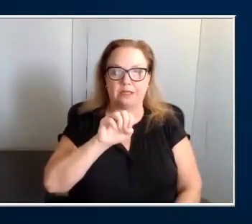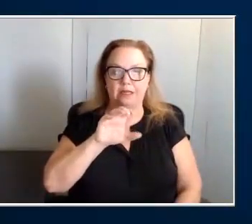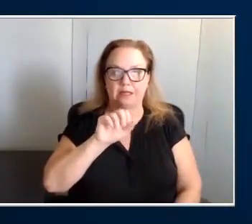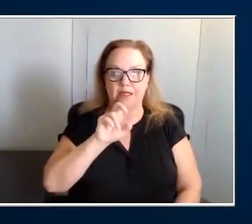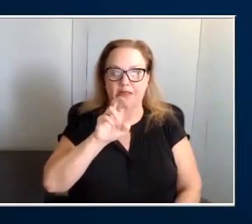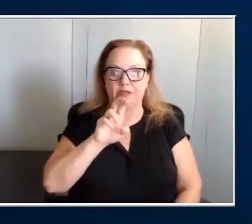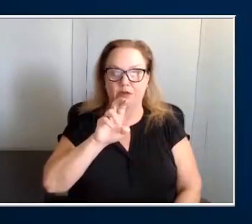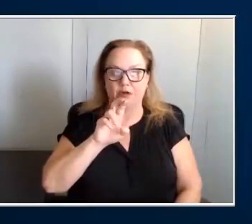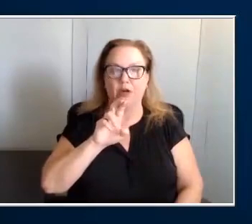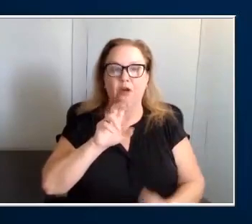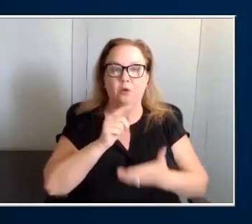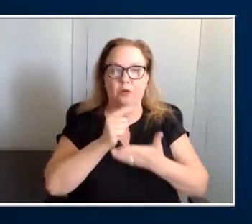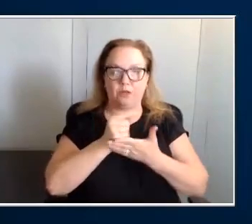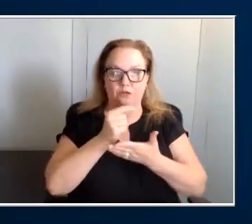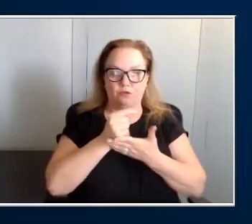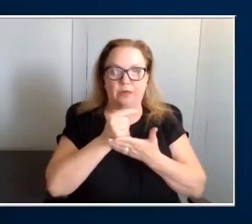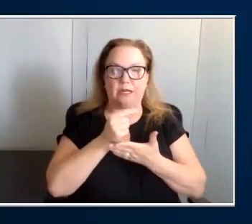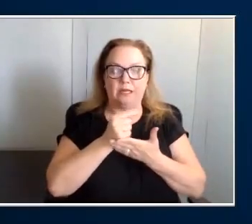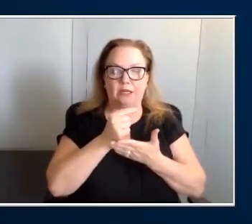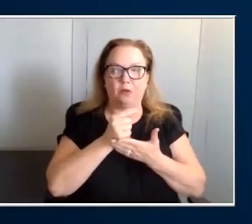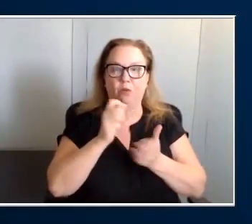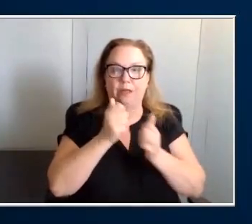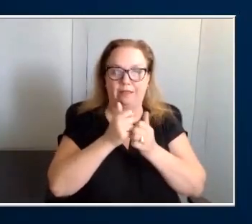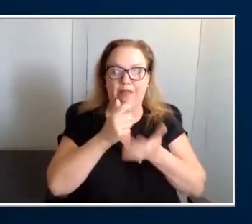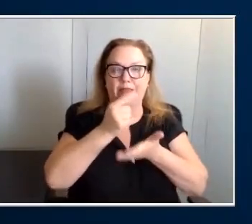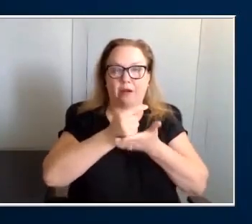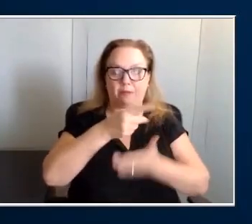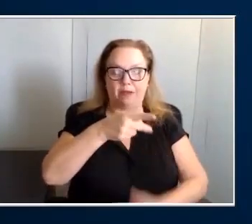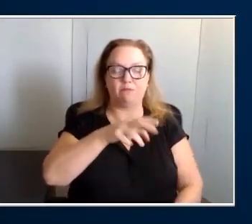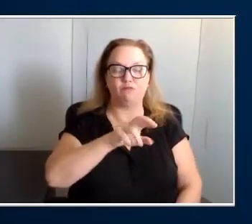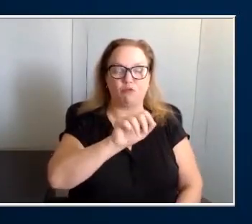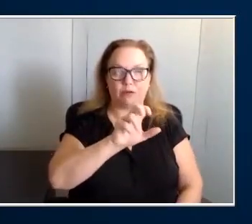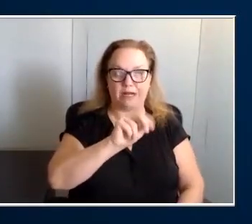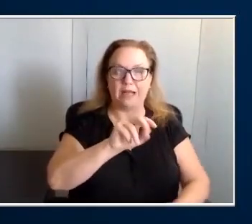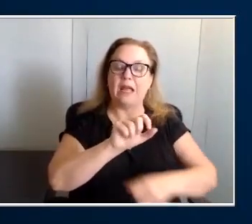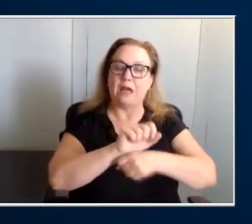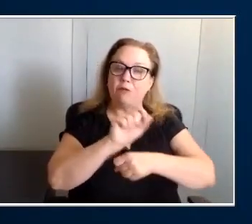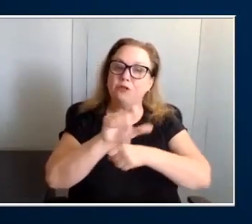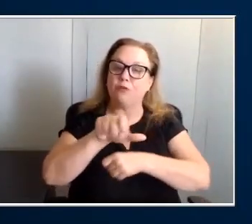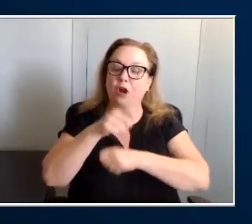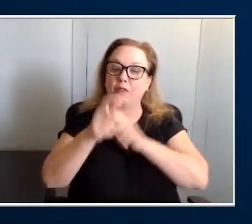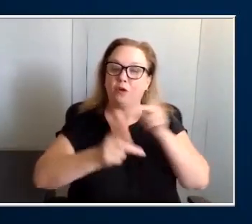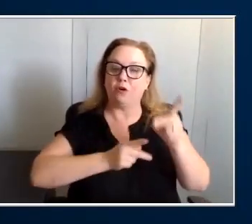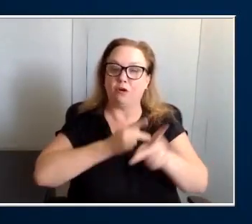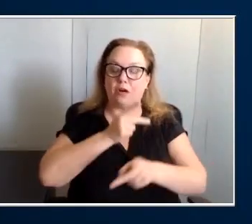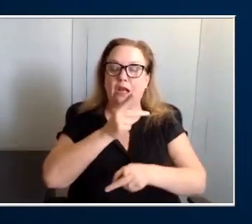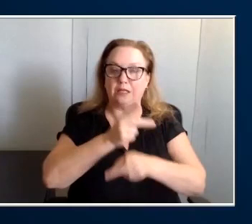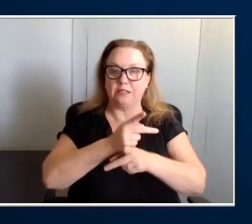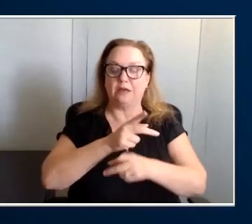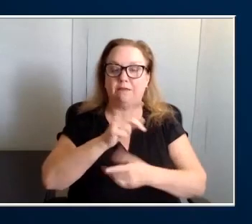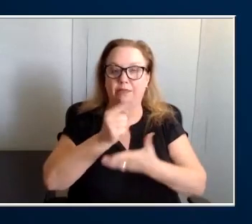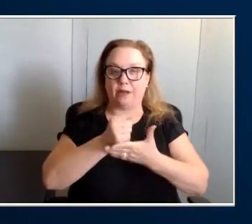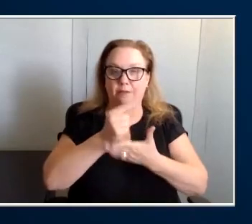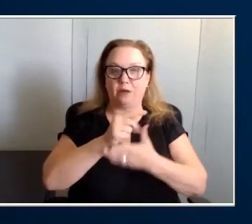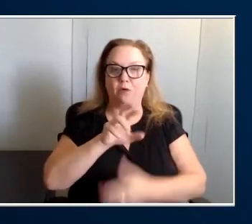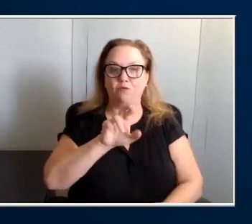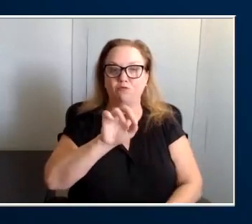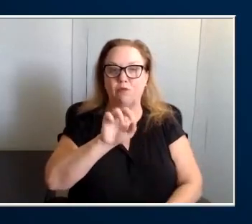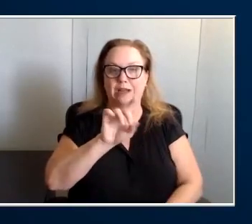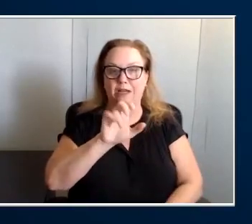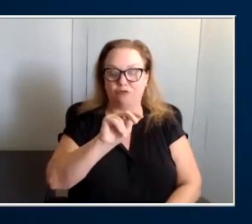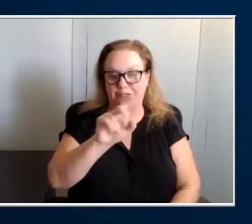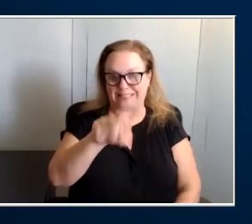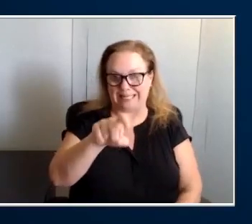patients with proton therapy. Proton therapy also works for every other form of cancer where radiation is indicated. Now, for prostate cancer